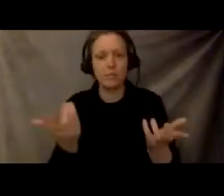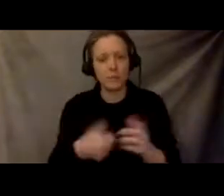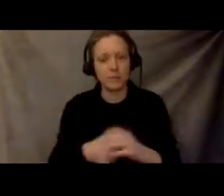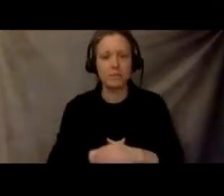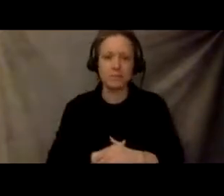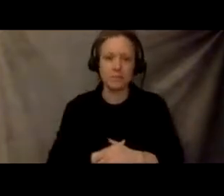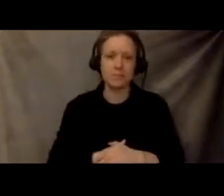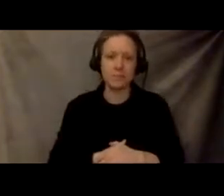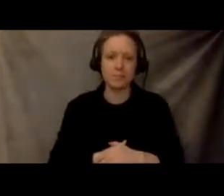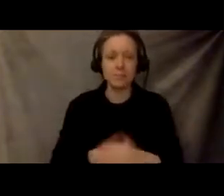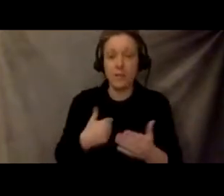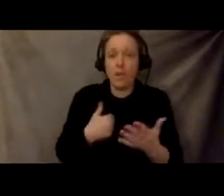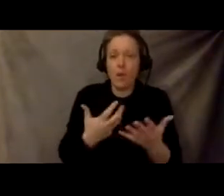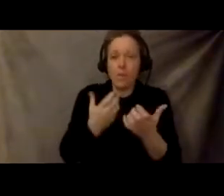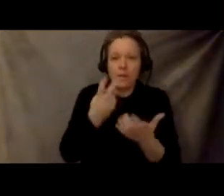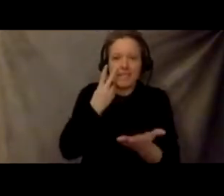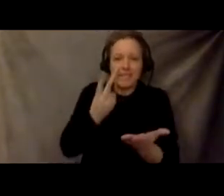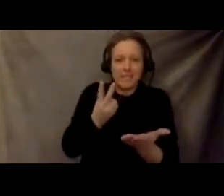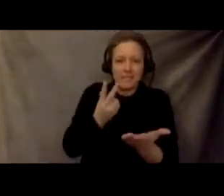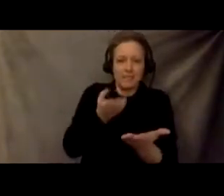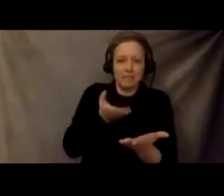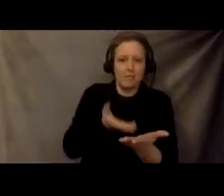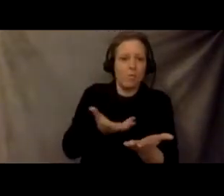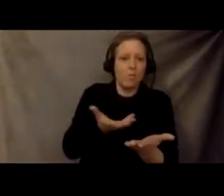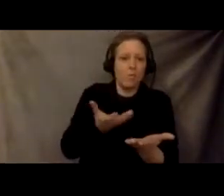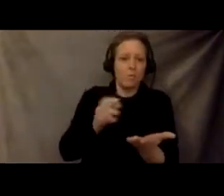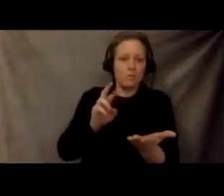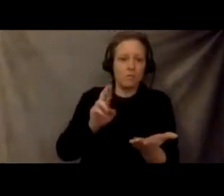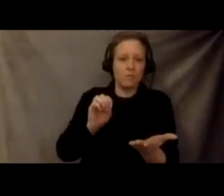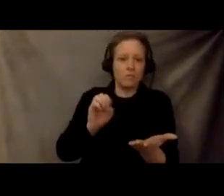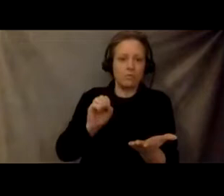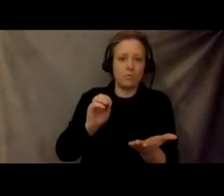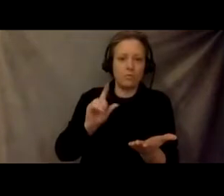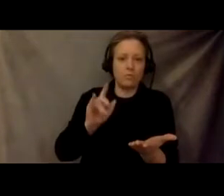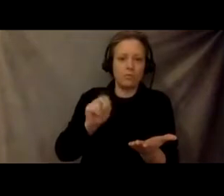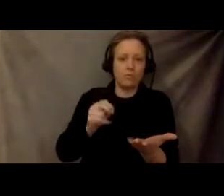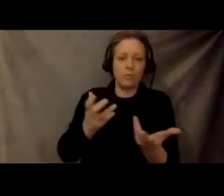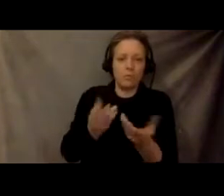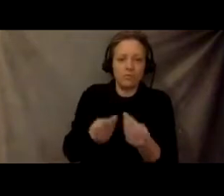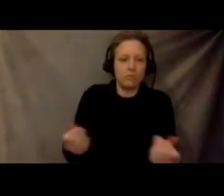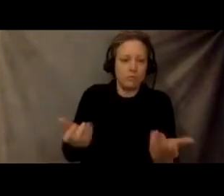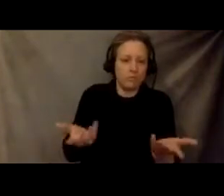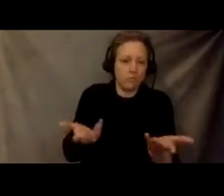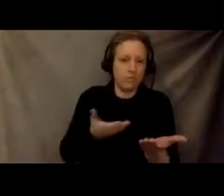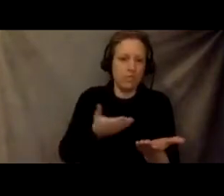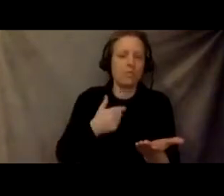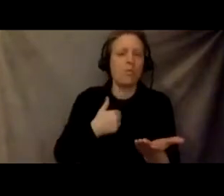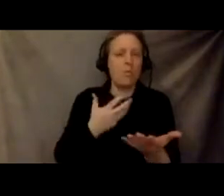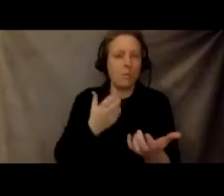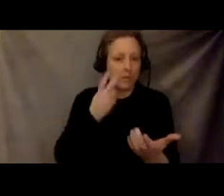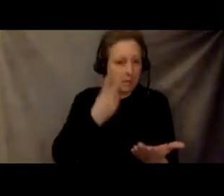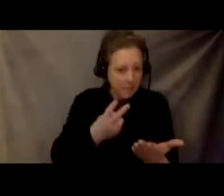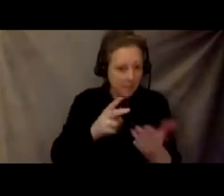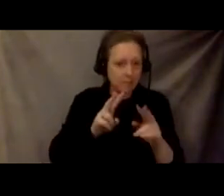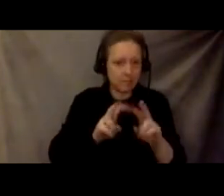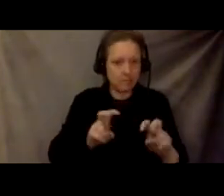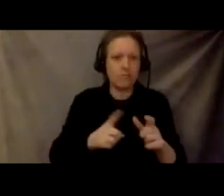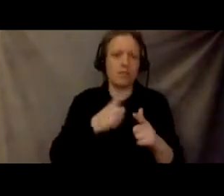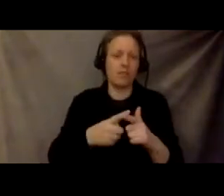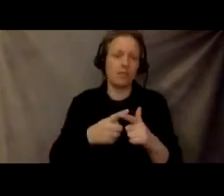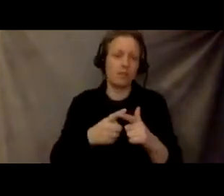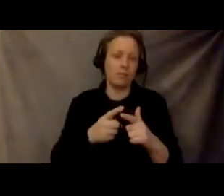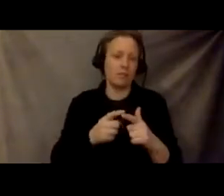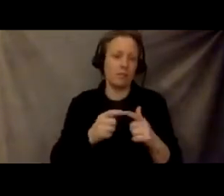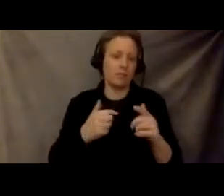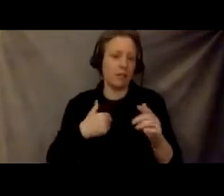have to see the resolution, honestly. So I wouldn't commit to anything until I saw it. I've always believed that judicially, I listen